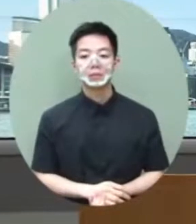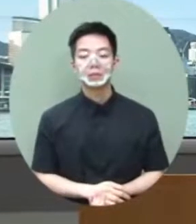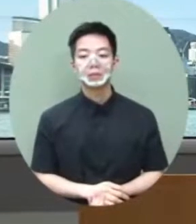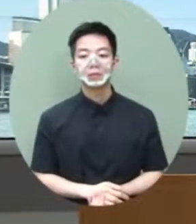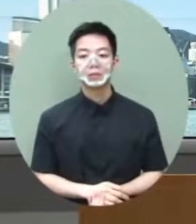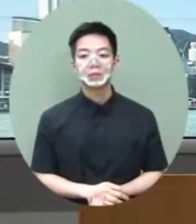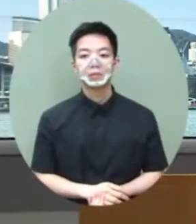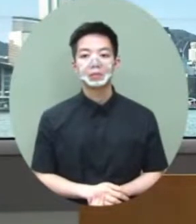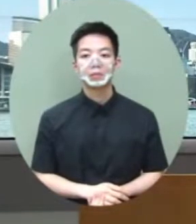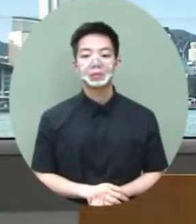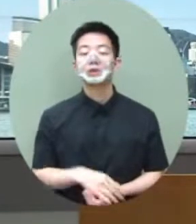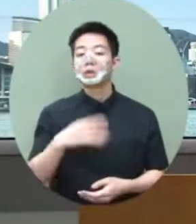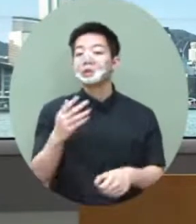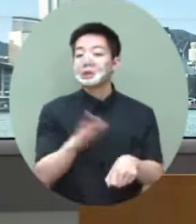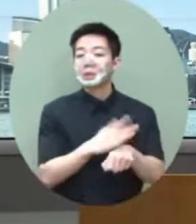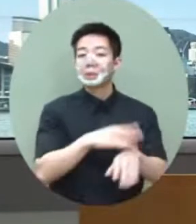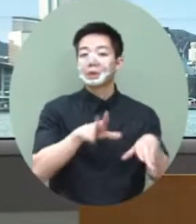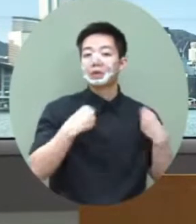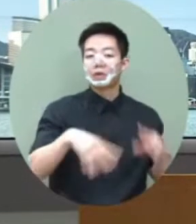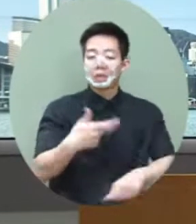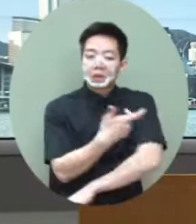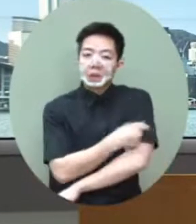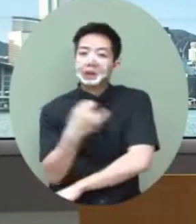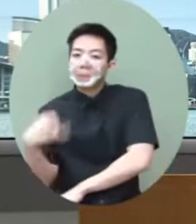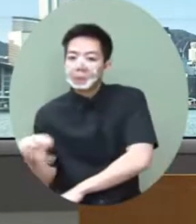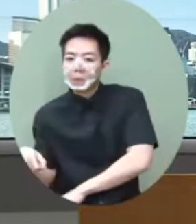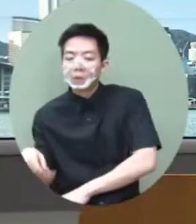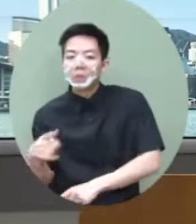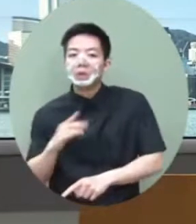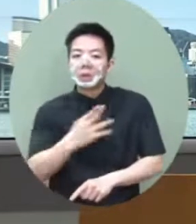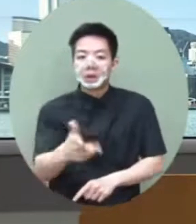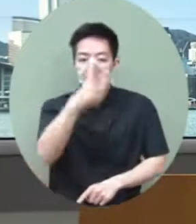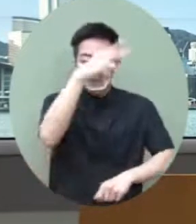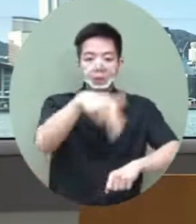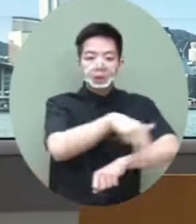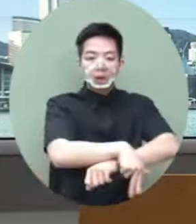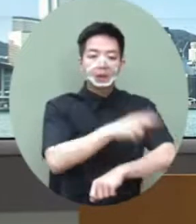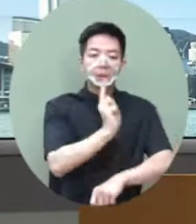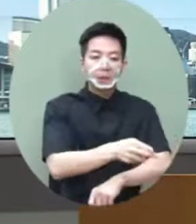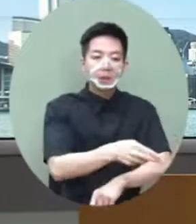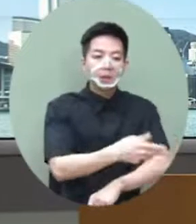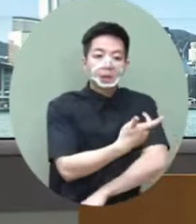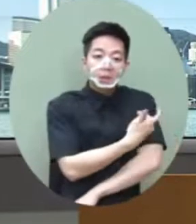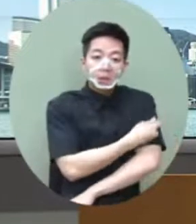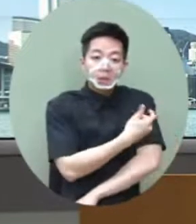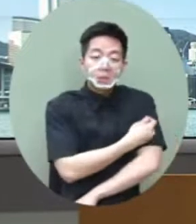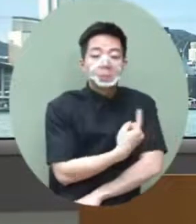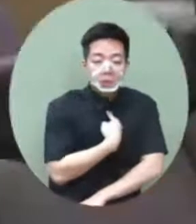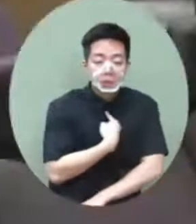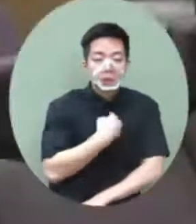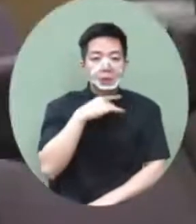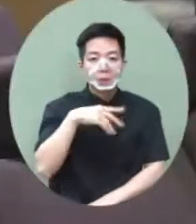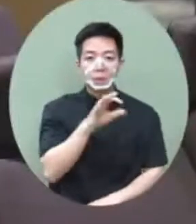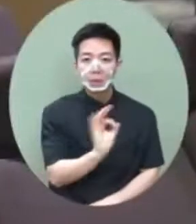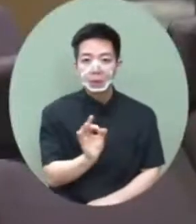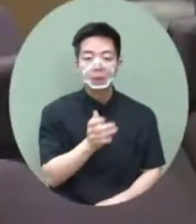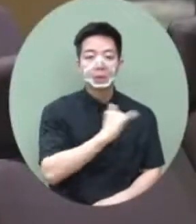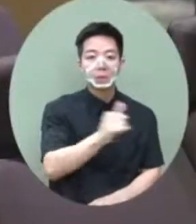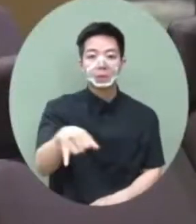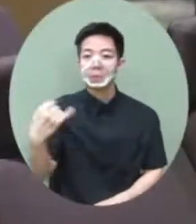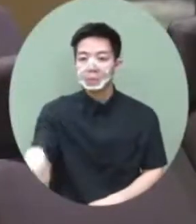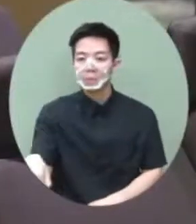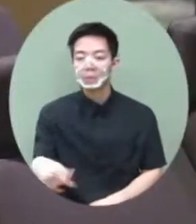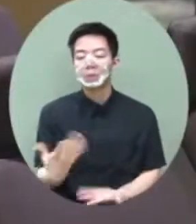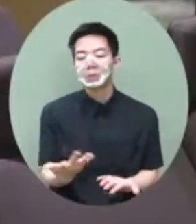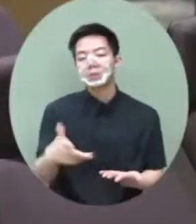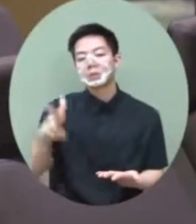to prove that they meet the vaccination requirements under the vaccine pass. When